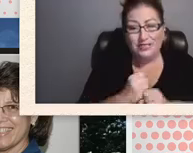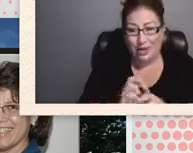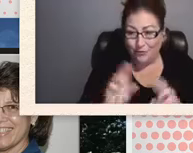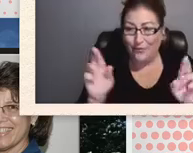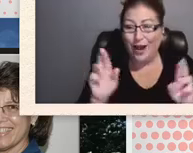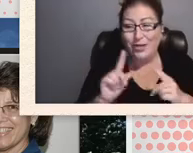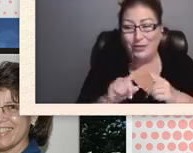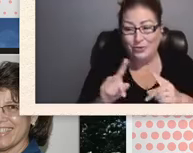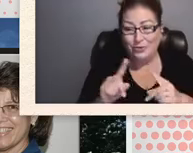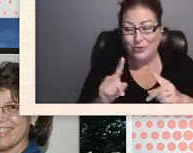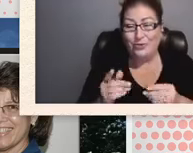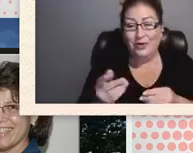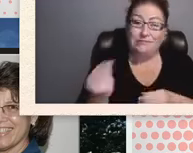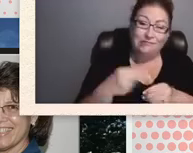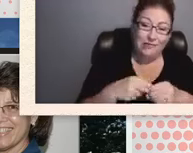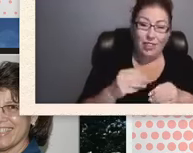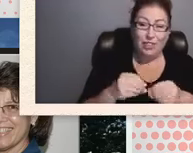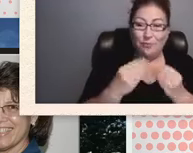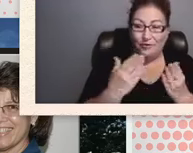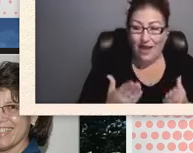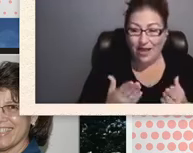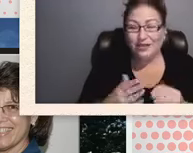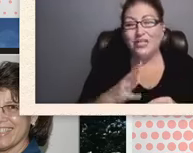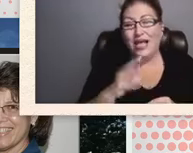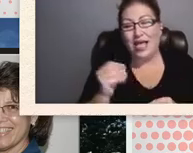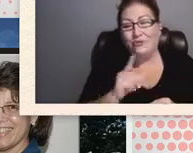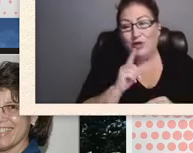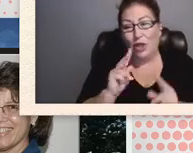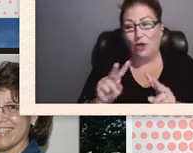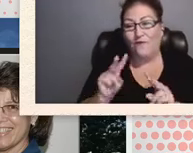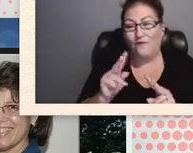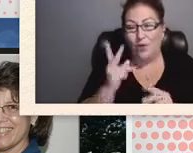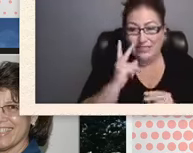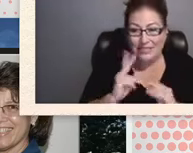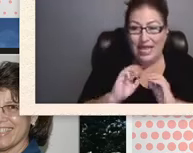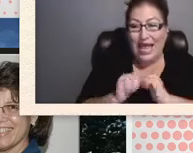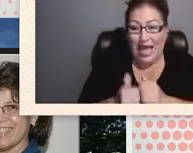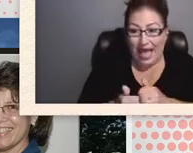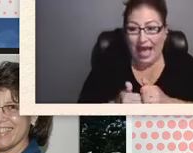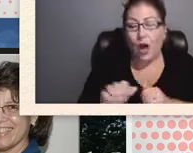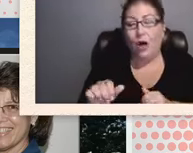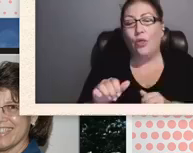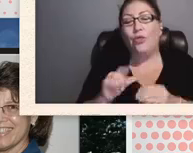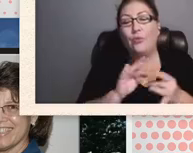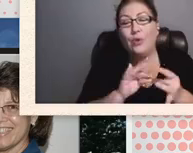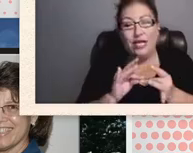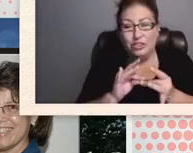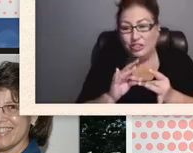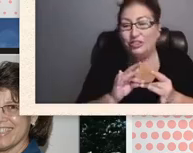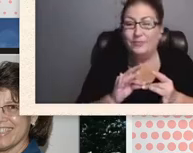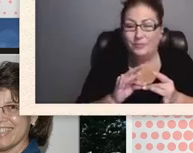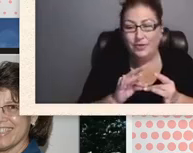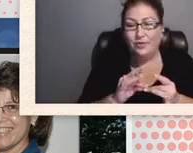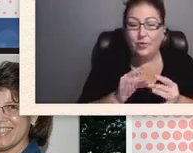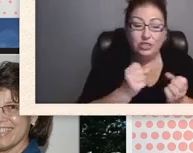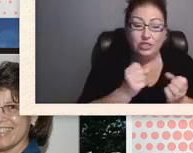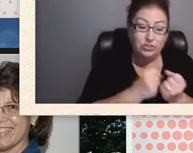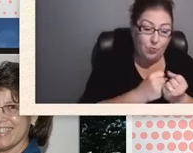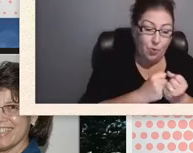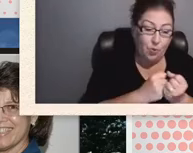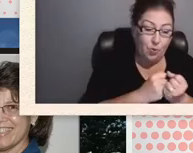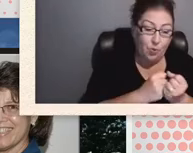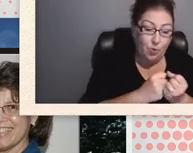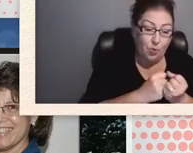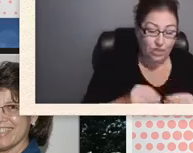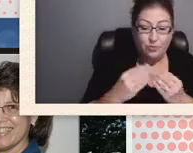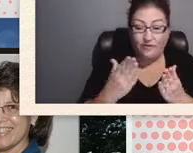providers on board, and are just looking forward to seeing how the relationships among support coordinators, providers, and the individuals and